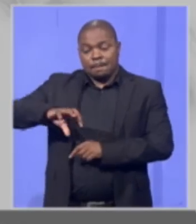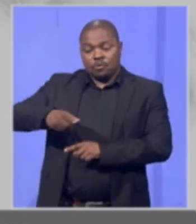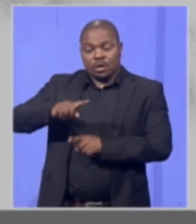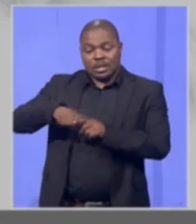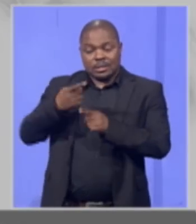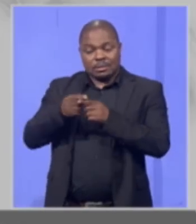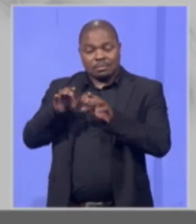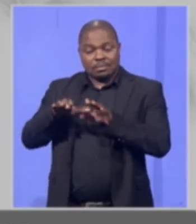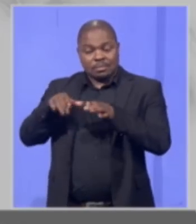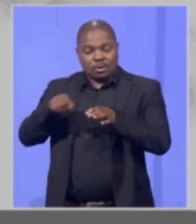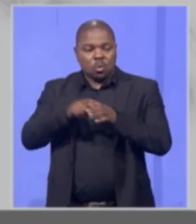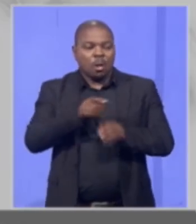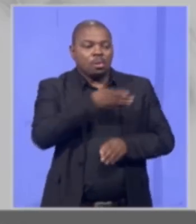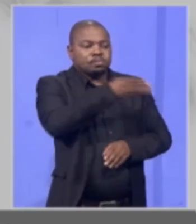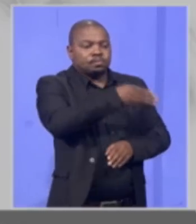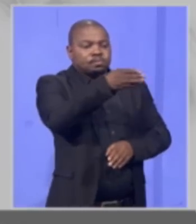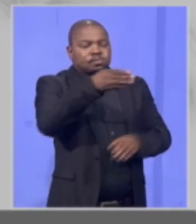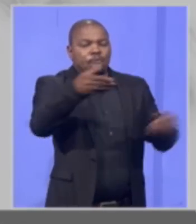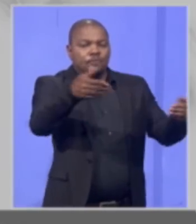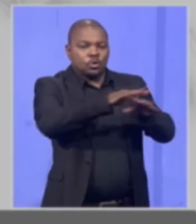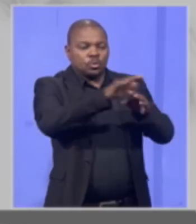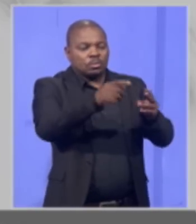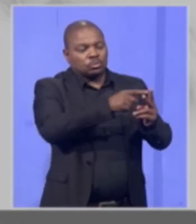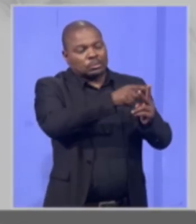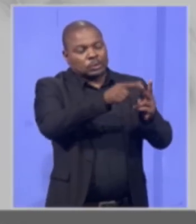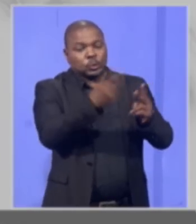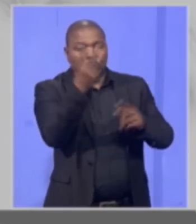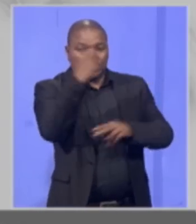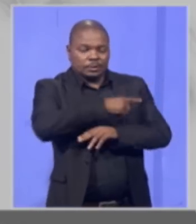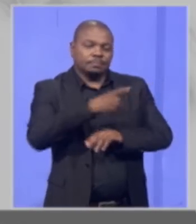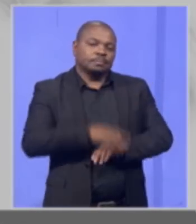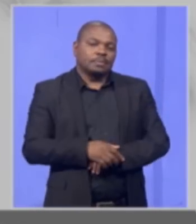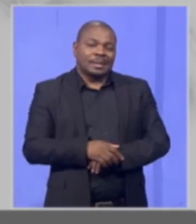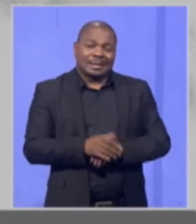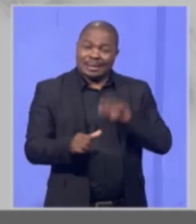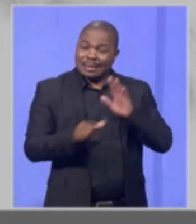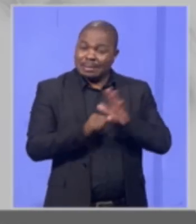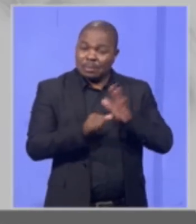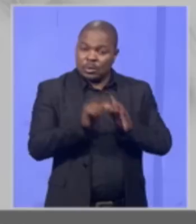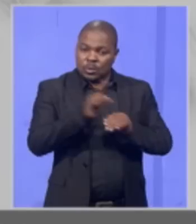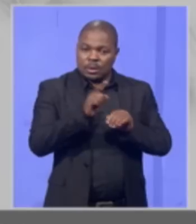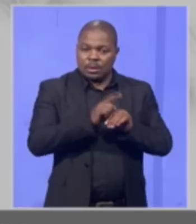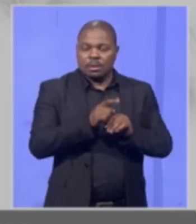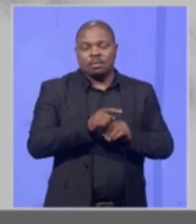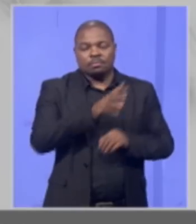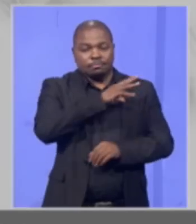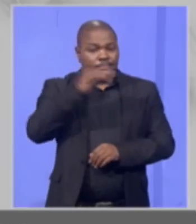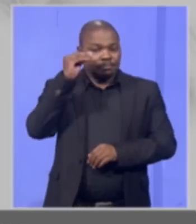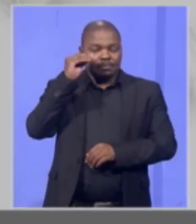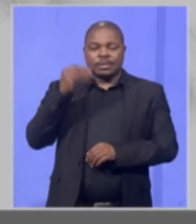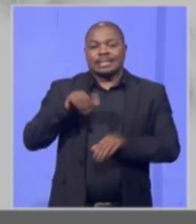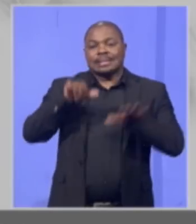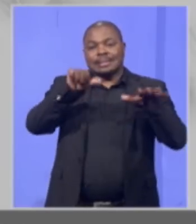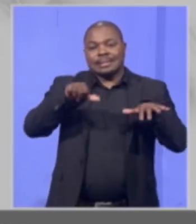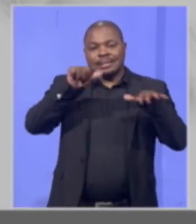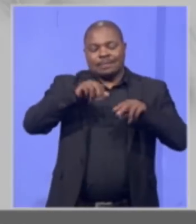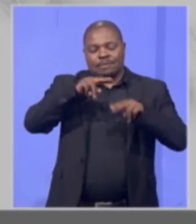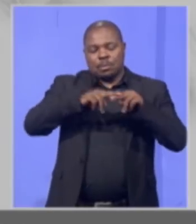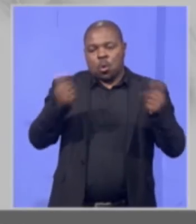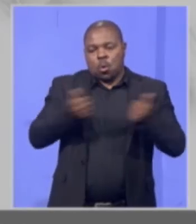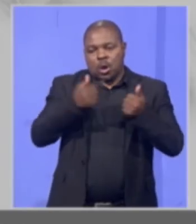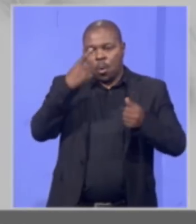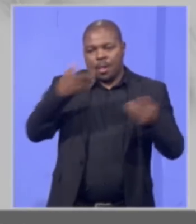present at all funerals taking place over the 2 days. It's important to note that the one funeral was held on the Sunday, 16 February